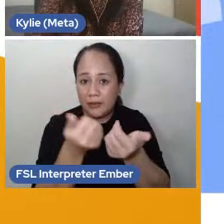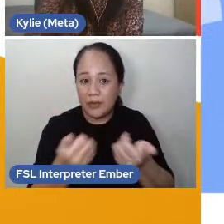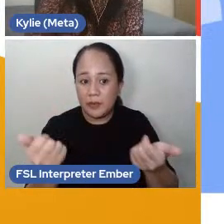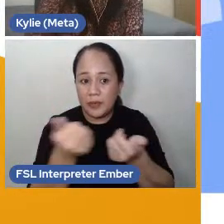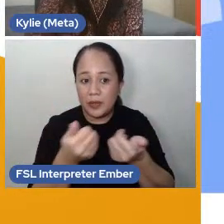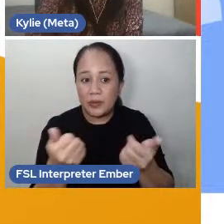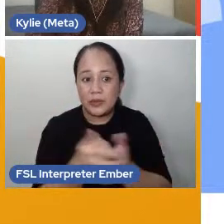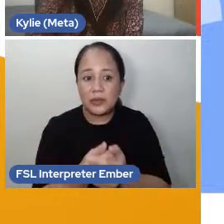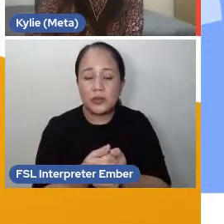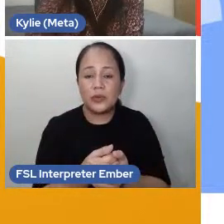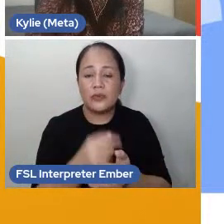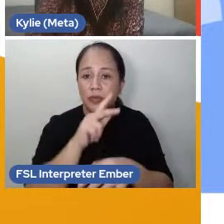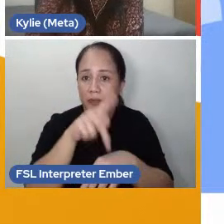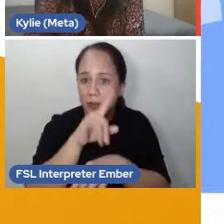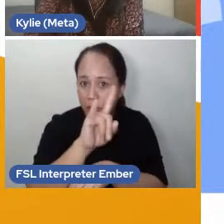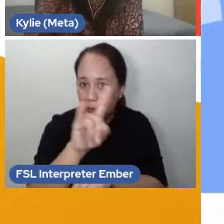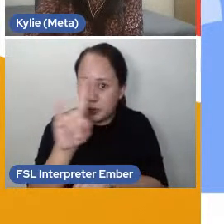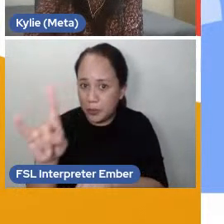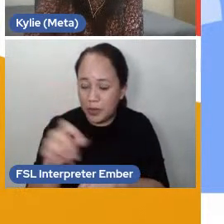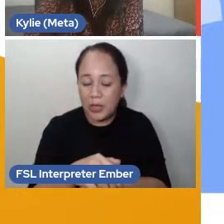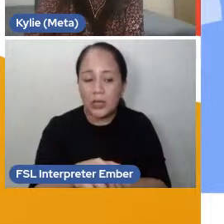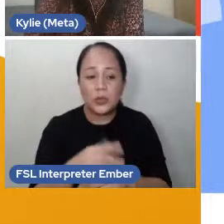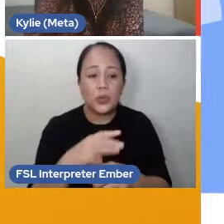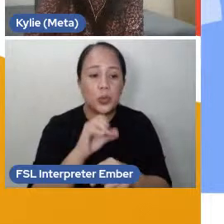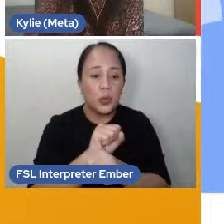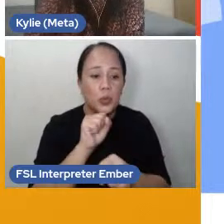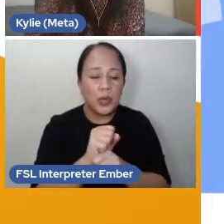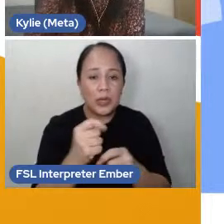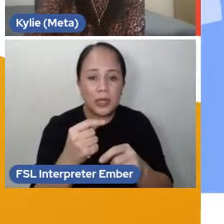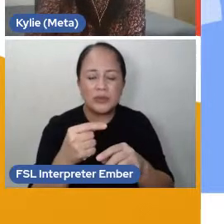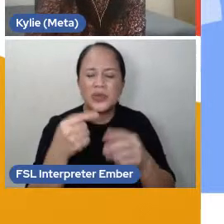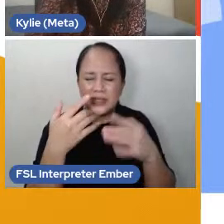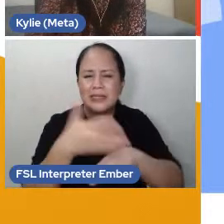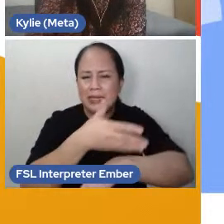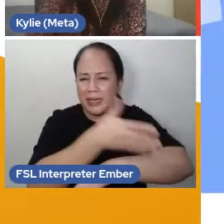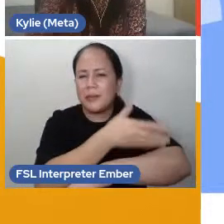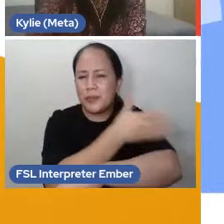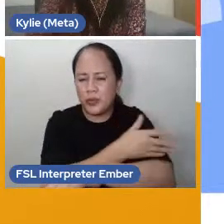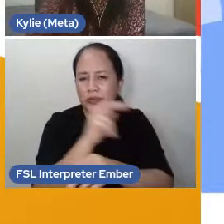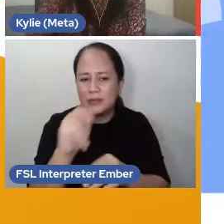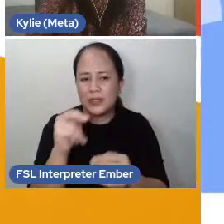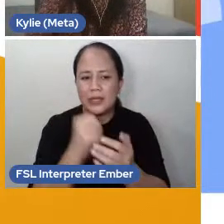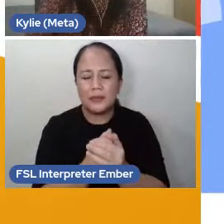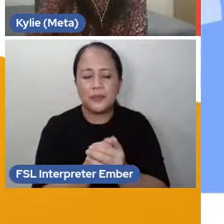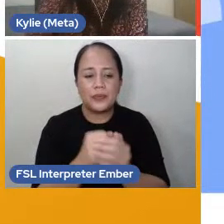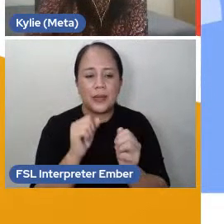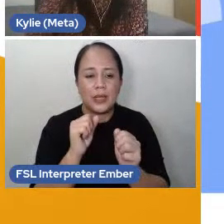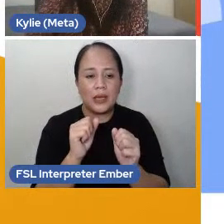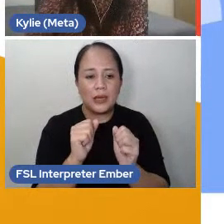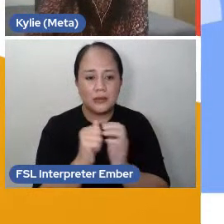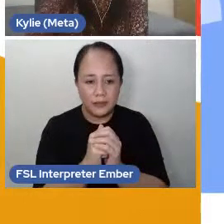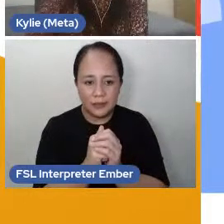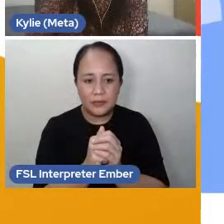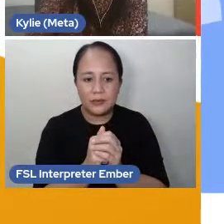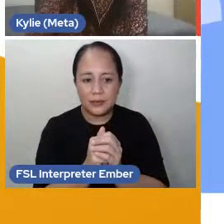political advertising. So it's a work in progress, and we definitely welcome feedback from